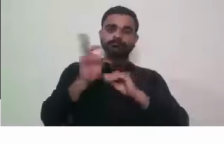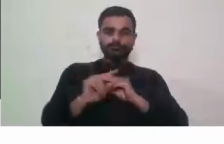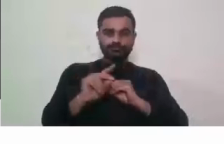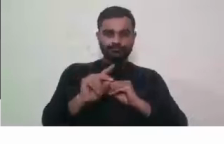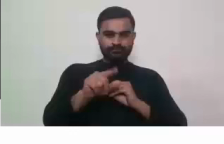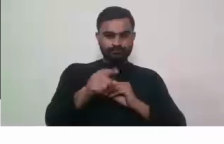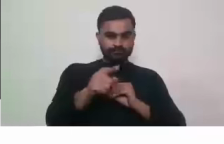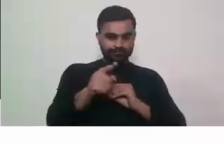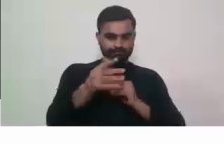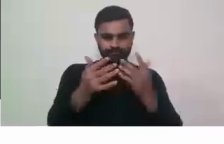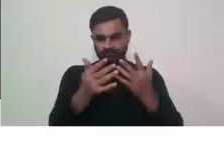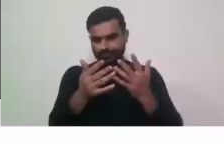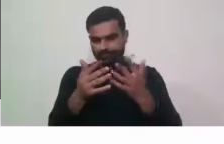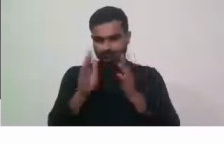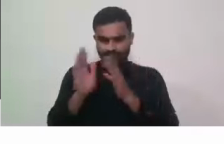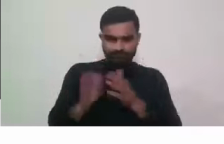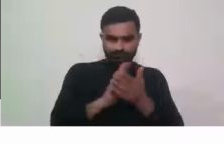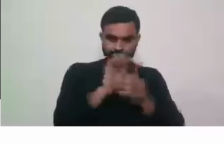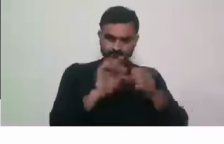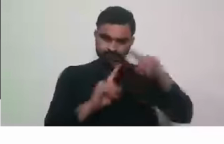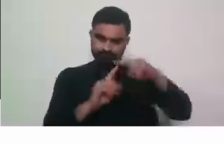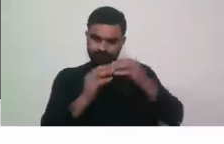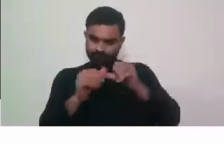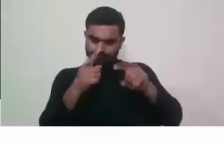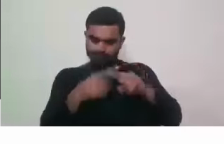can we have the Padlet link in the chat box?